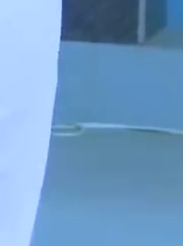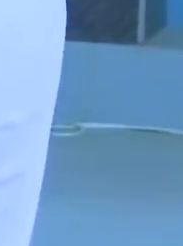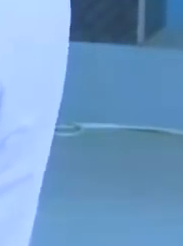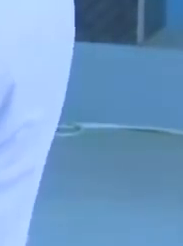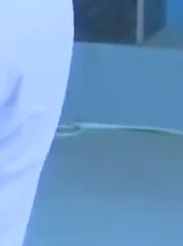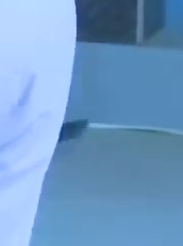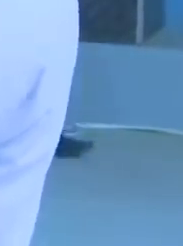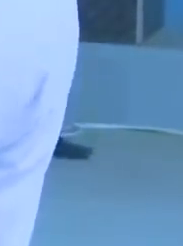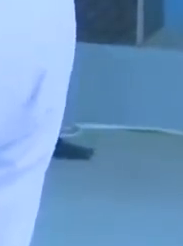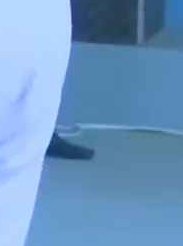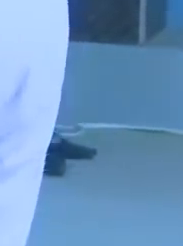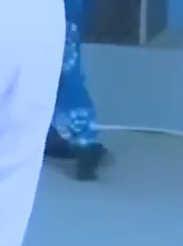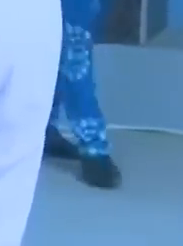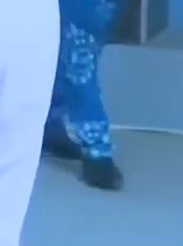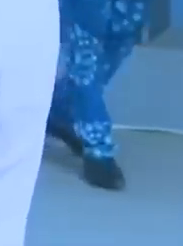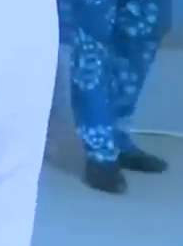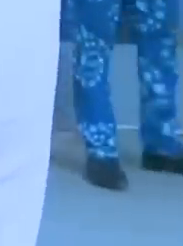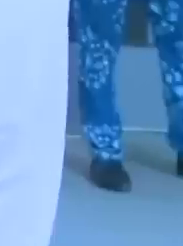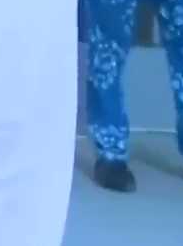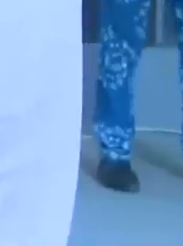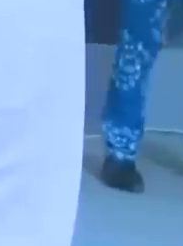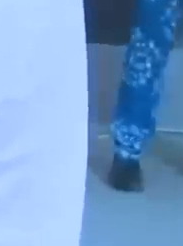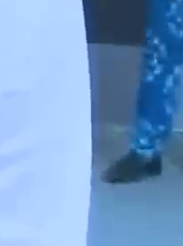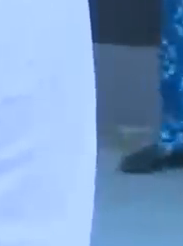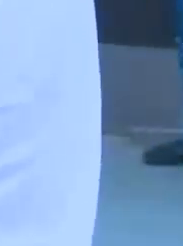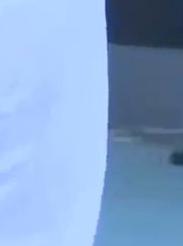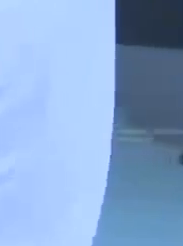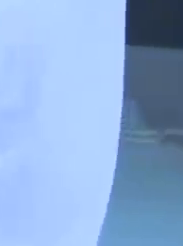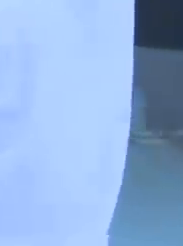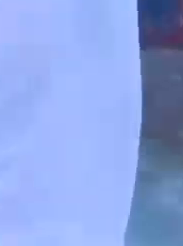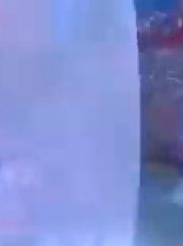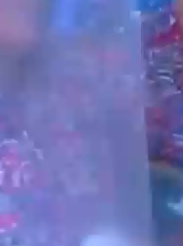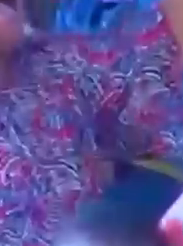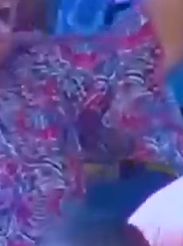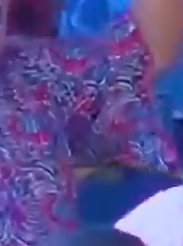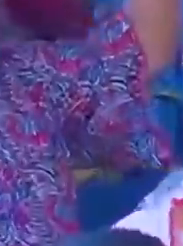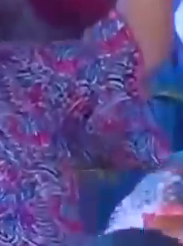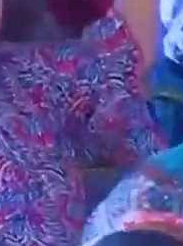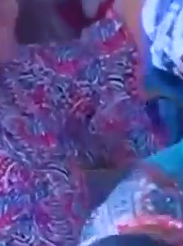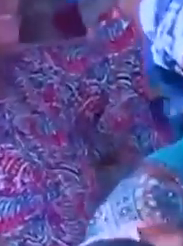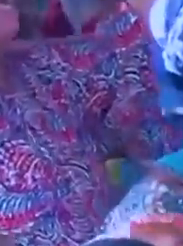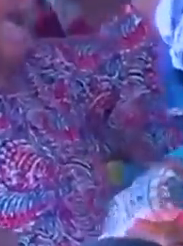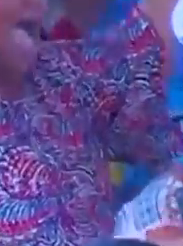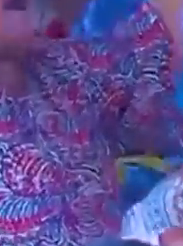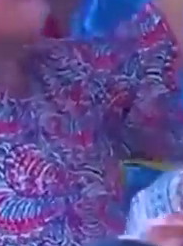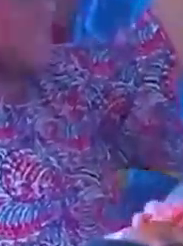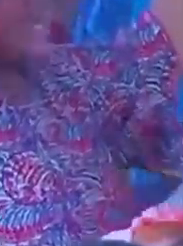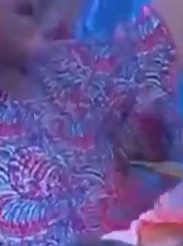re. Ogu te njogun nibe yen. E ti na dano.